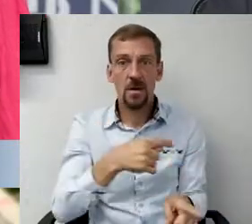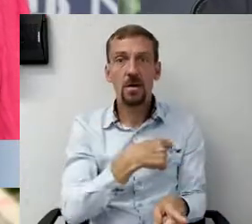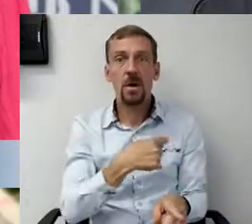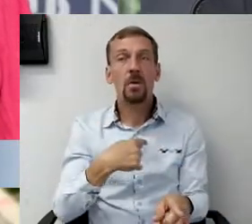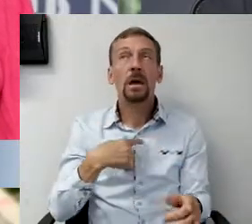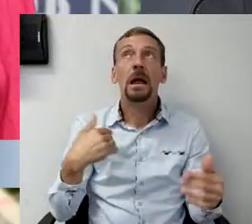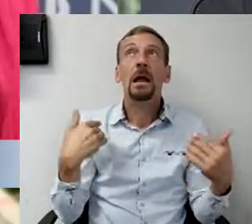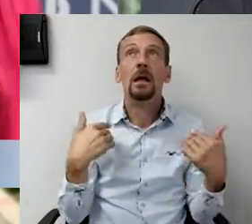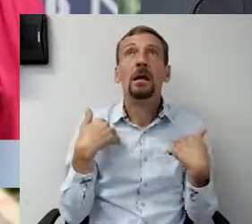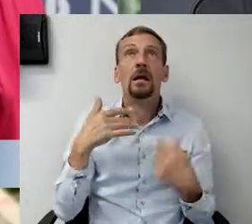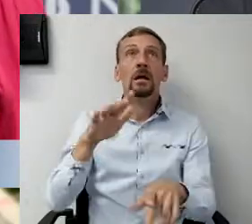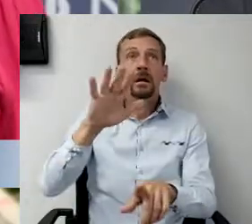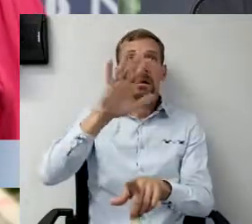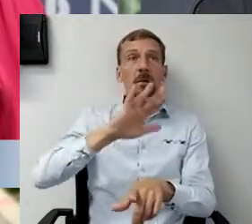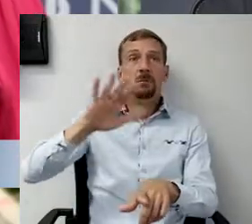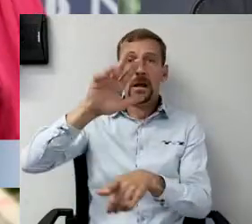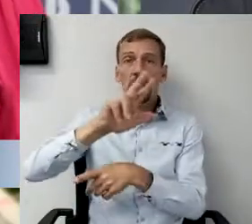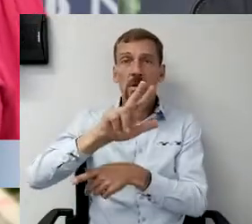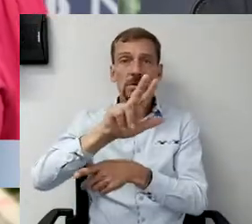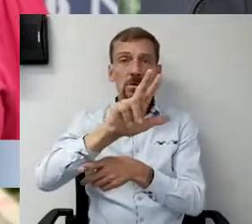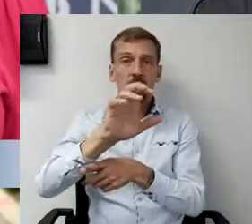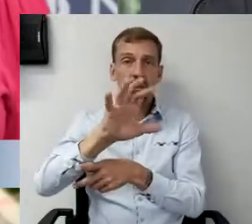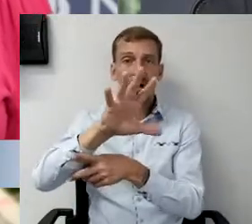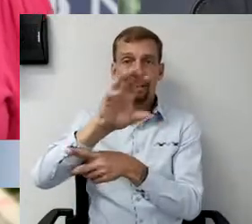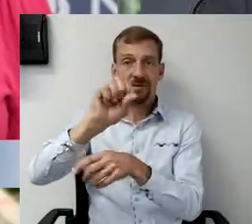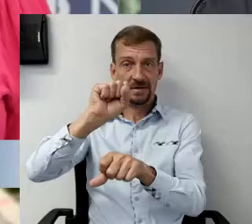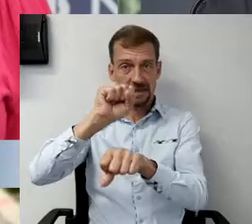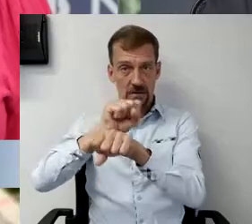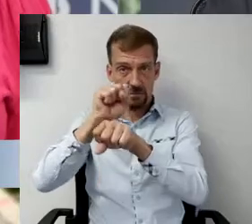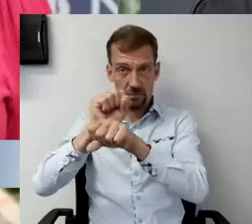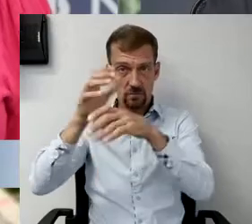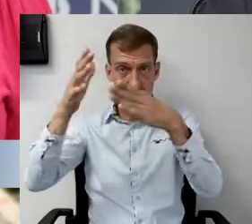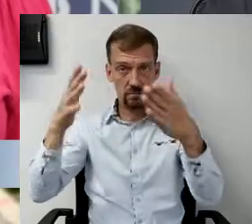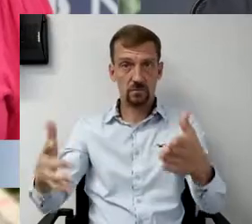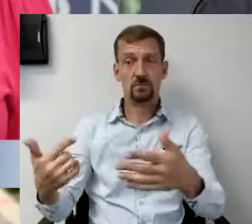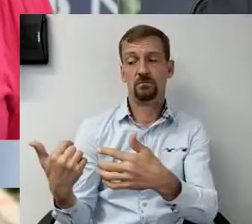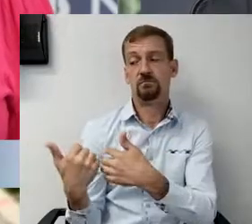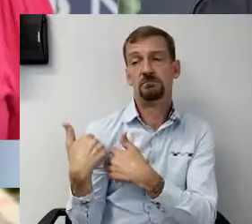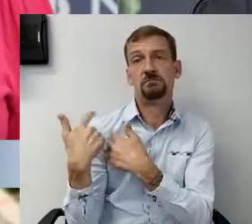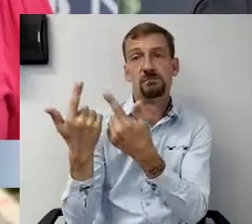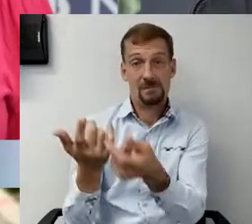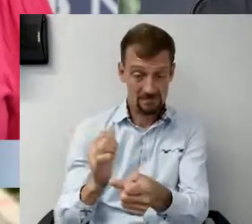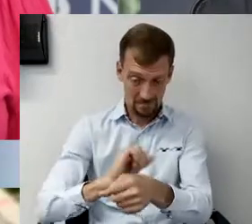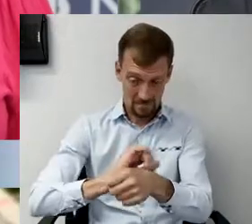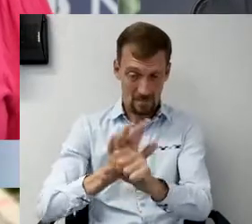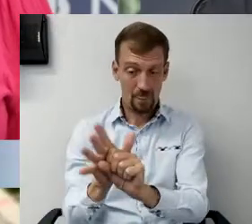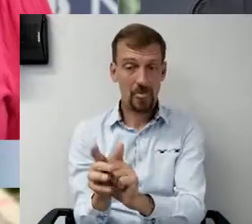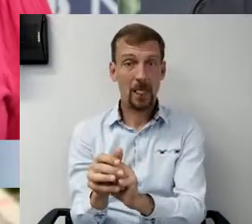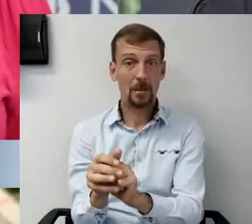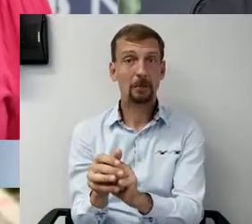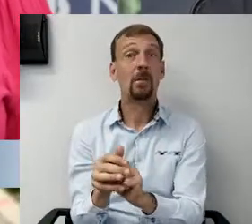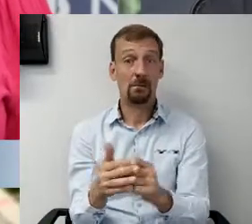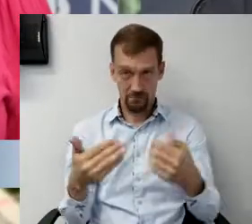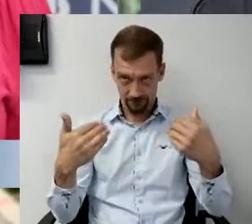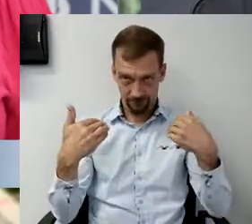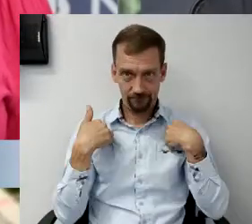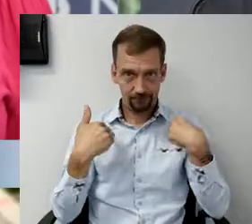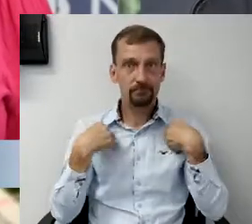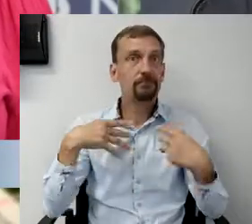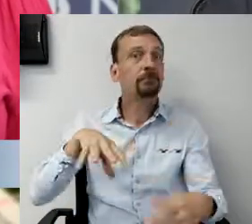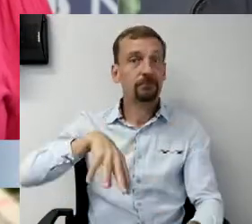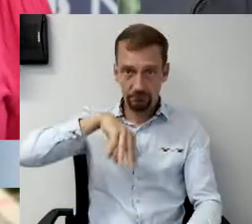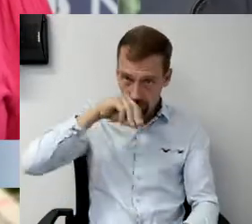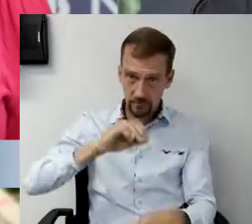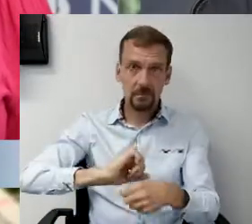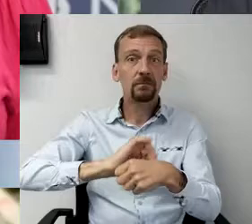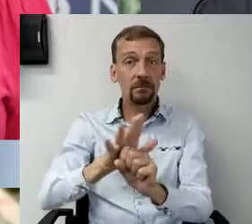We've had probably 350 employees over the course of the pandemic that did contract the virus and